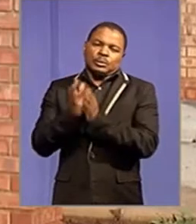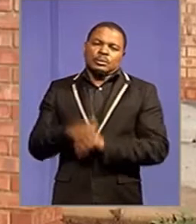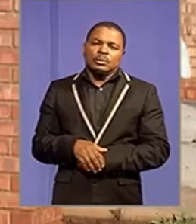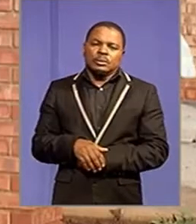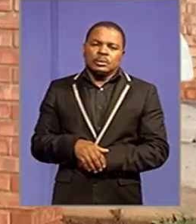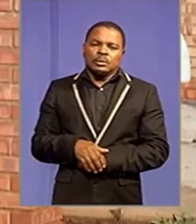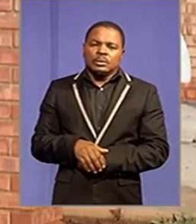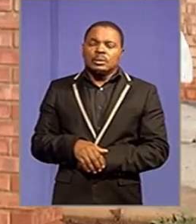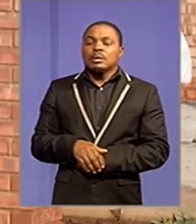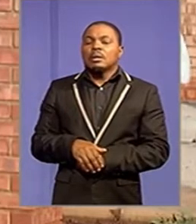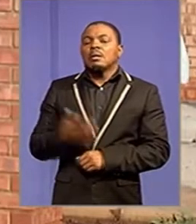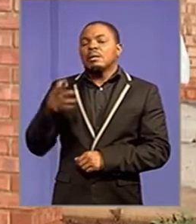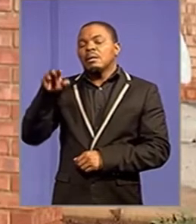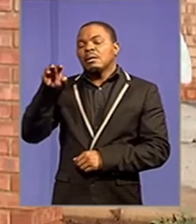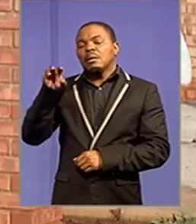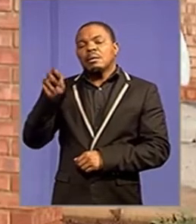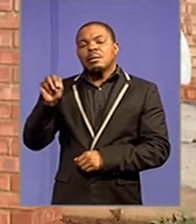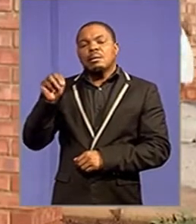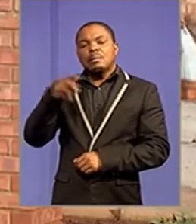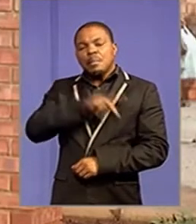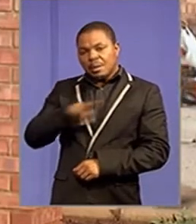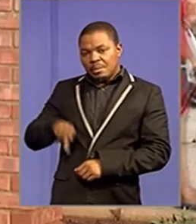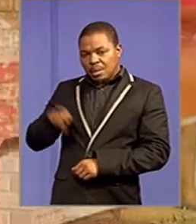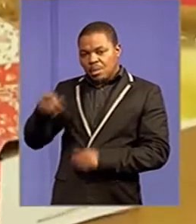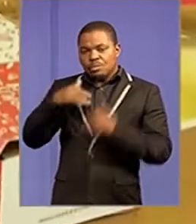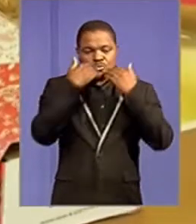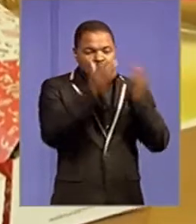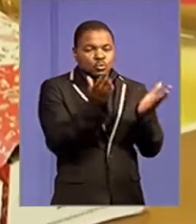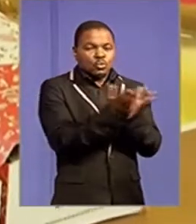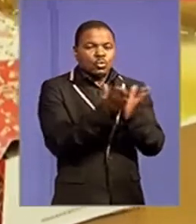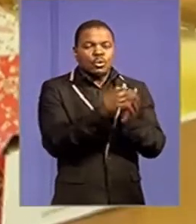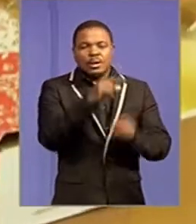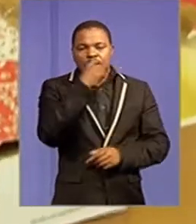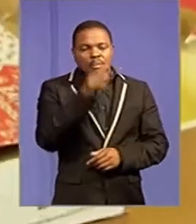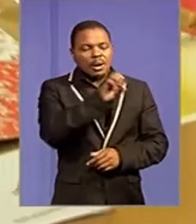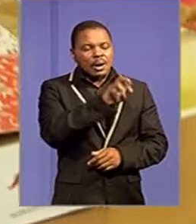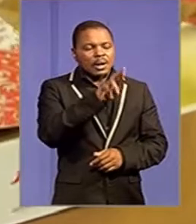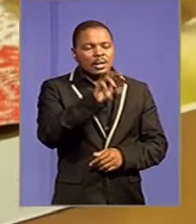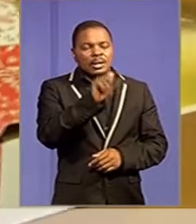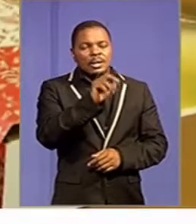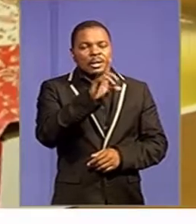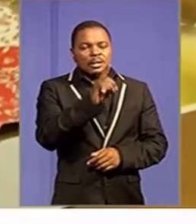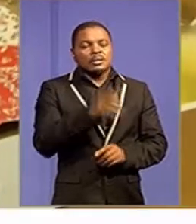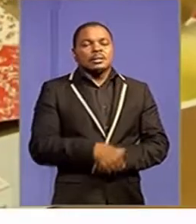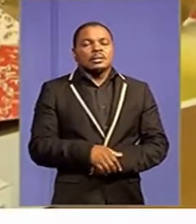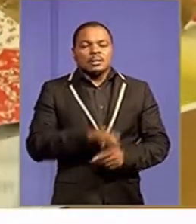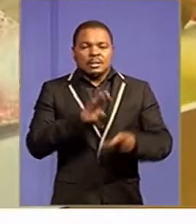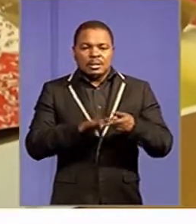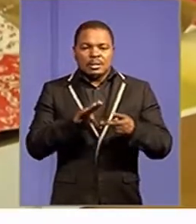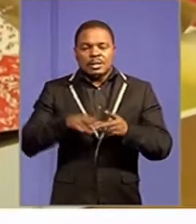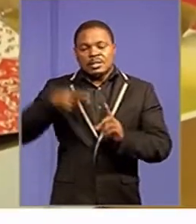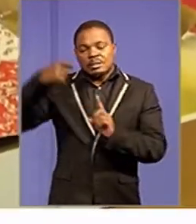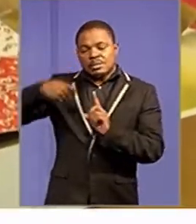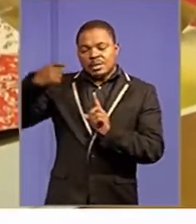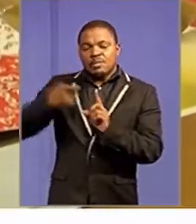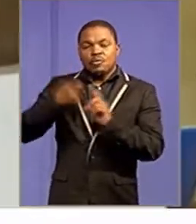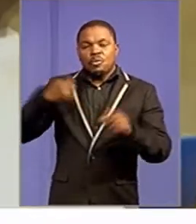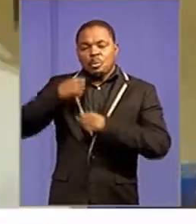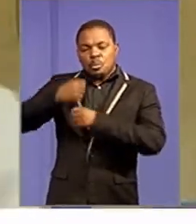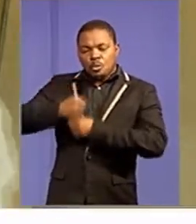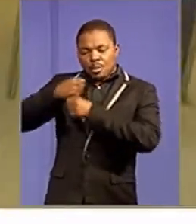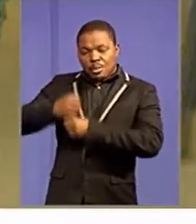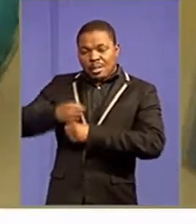ke semmušo ka sekolo sa primary sa R Rand ka Middelburg. Ka go le lengwe speakera sa mmasepala wa selegae wa Mbombela o